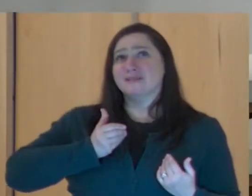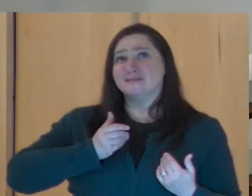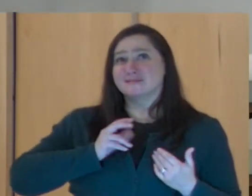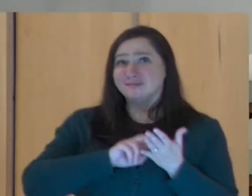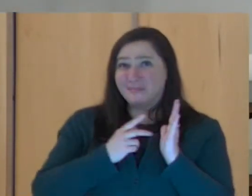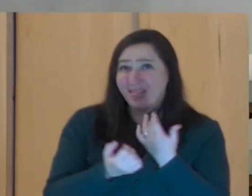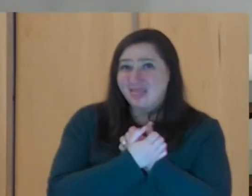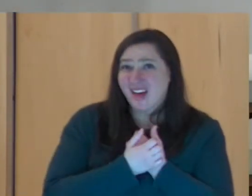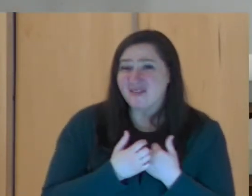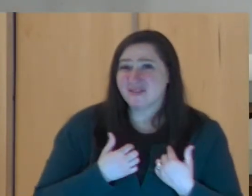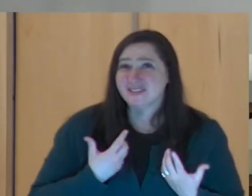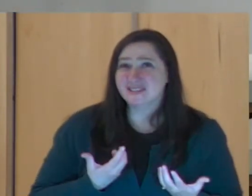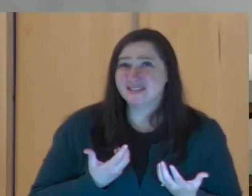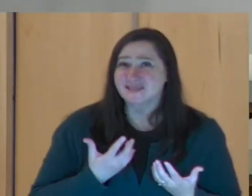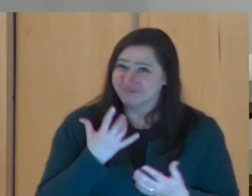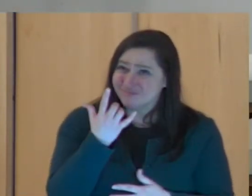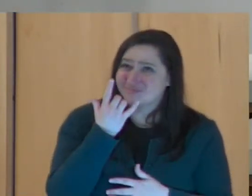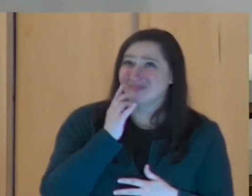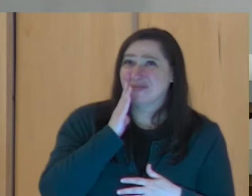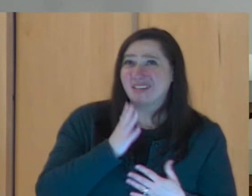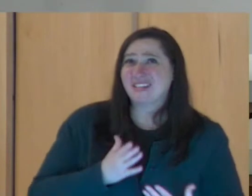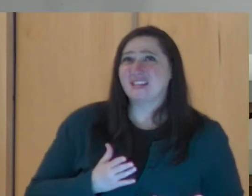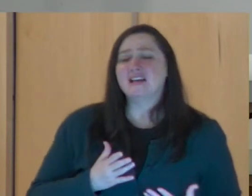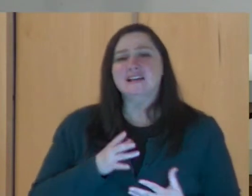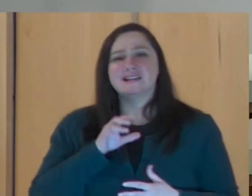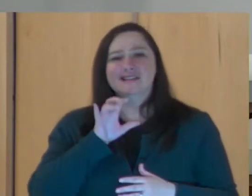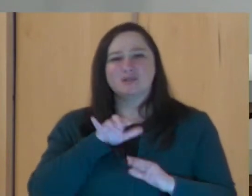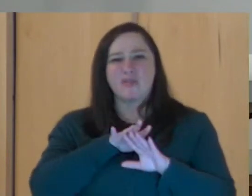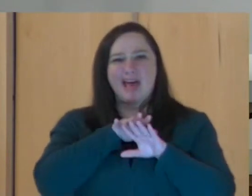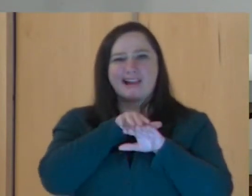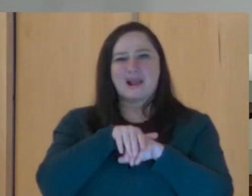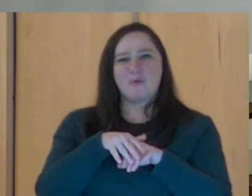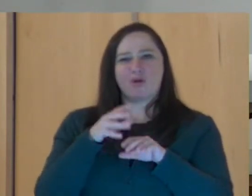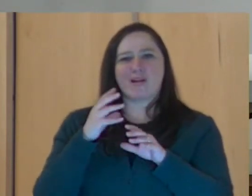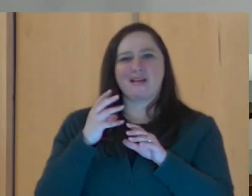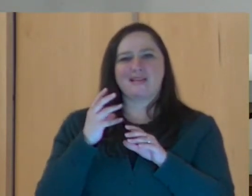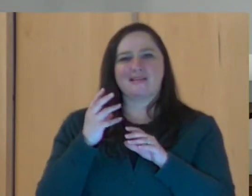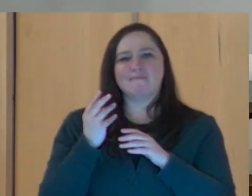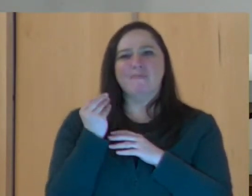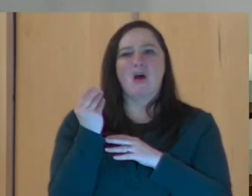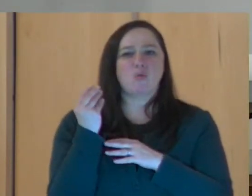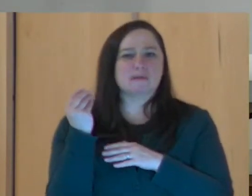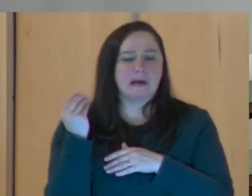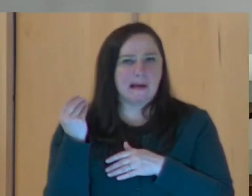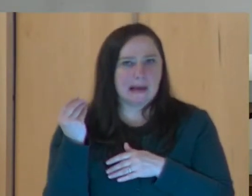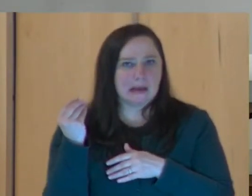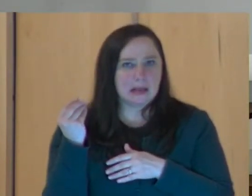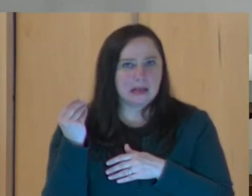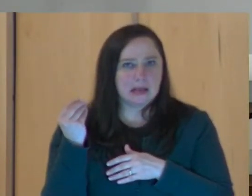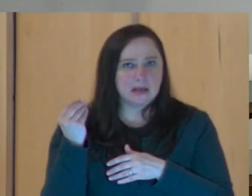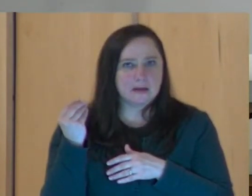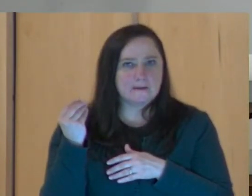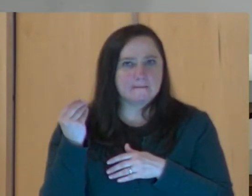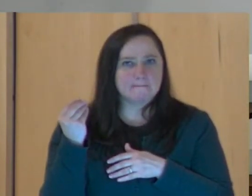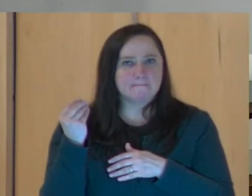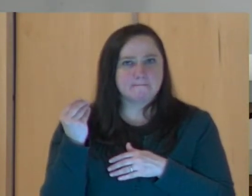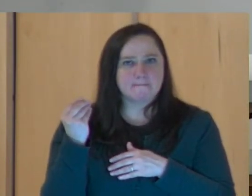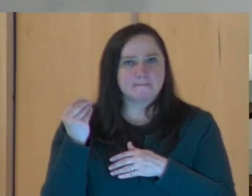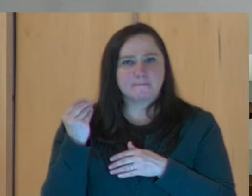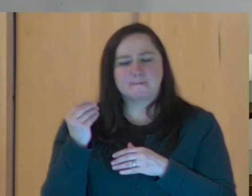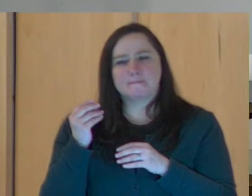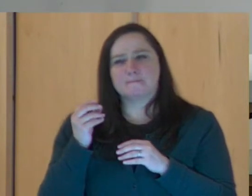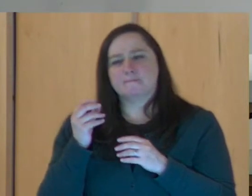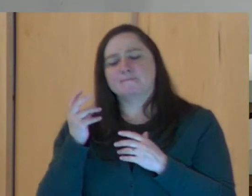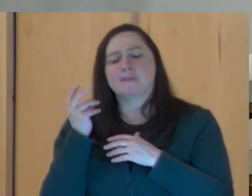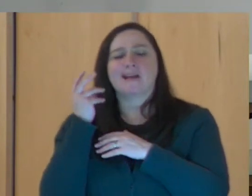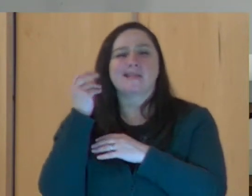so a hypocrite, that outside veneer of goodness, can be the last-ditch effort to